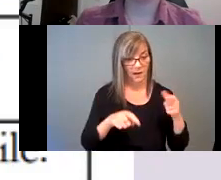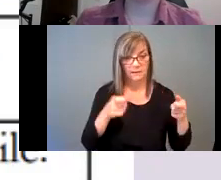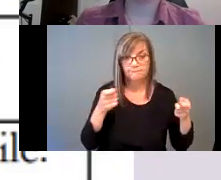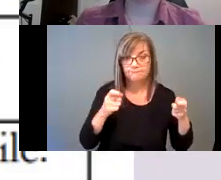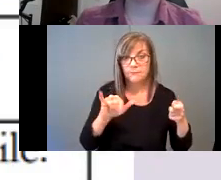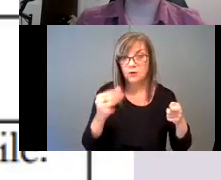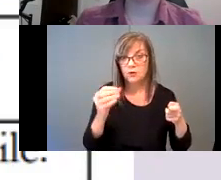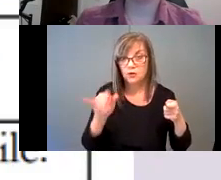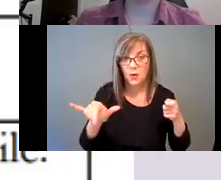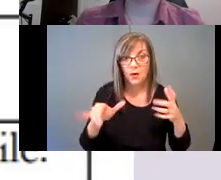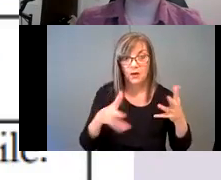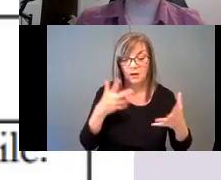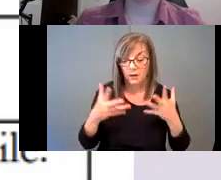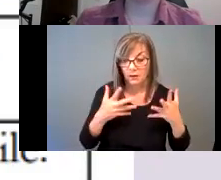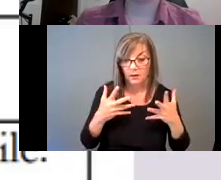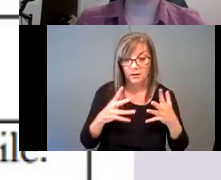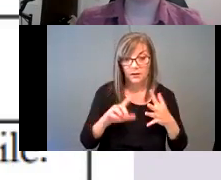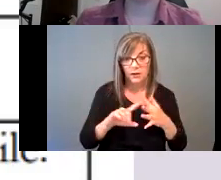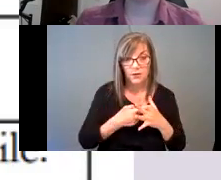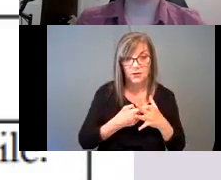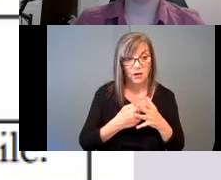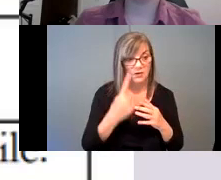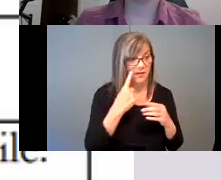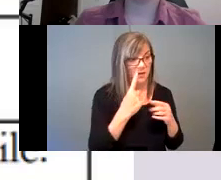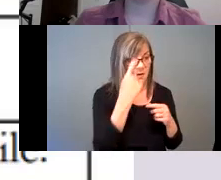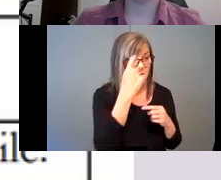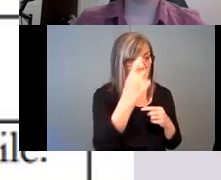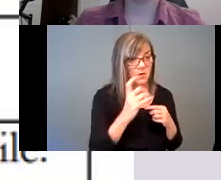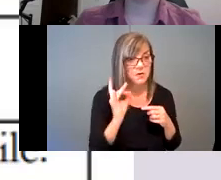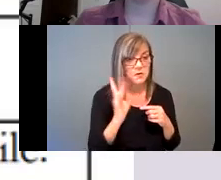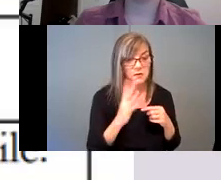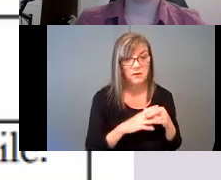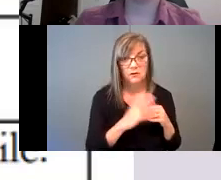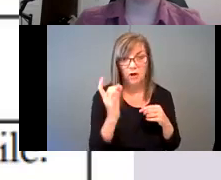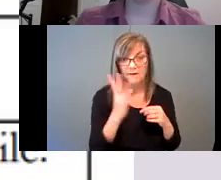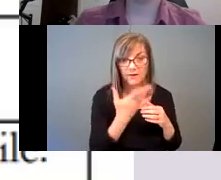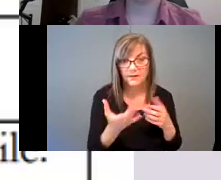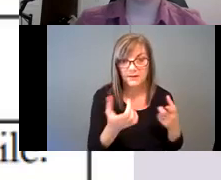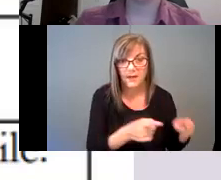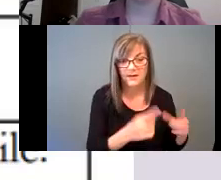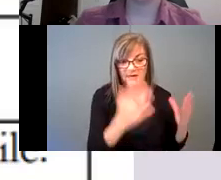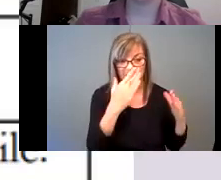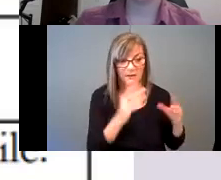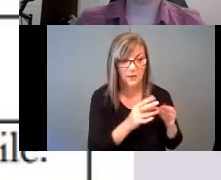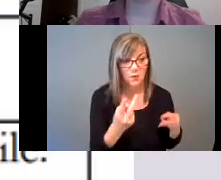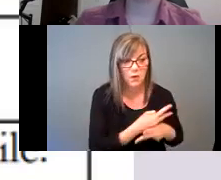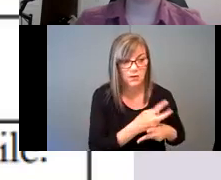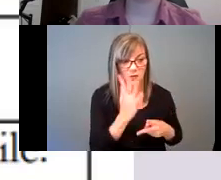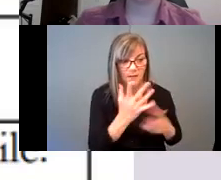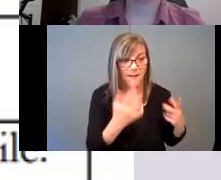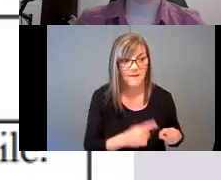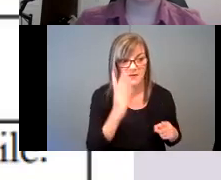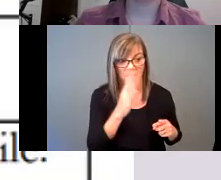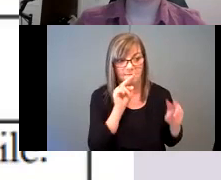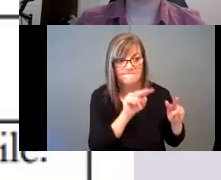to dress rehearsing tragedy. So kind of expecting the worst thing to happen, like